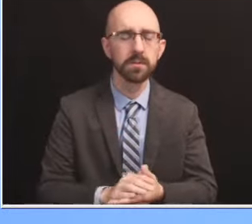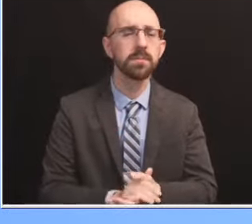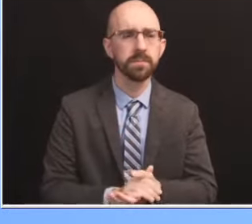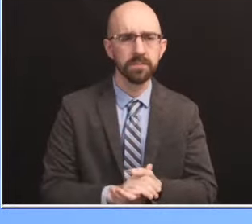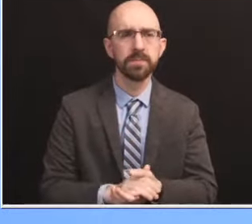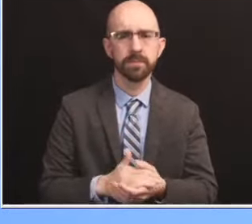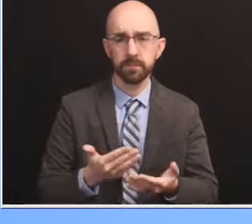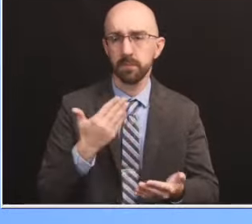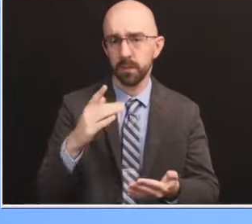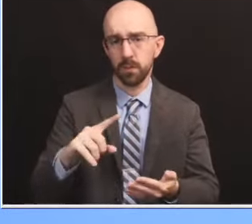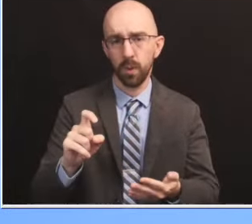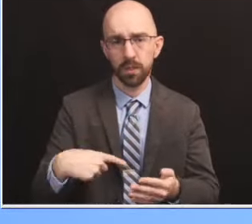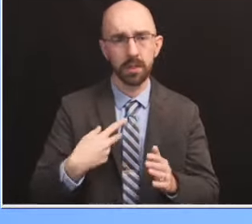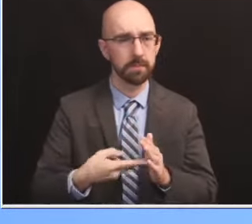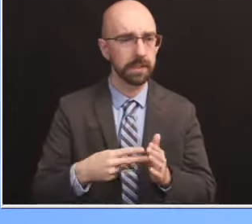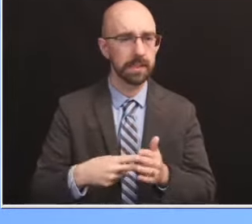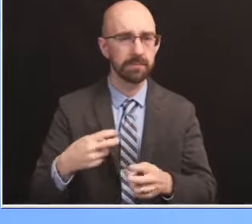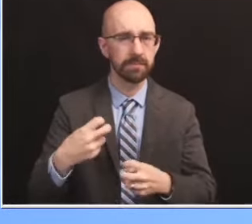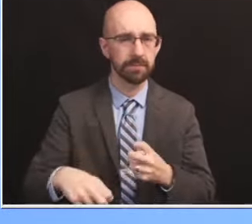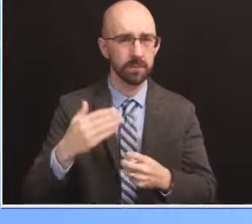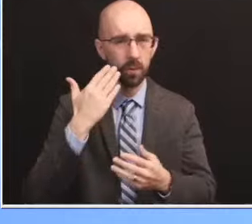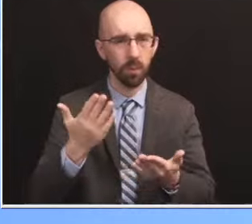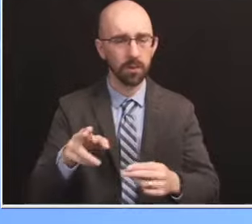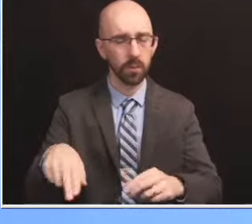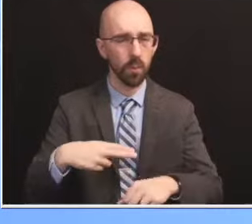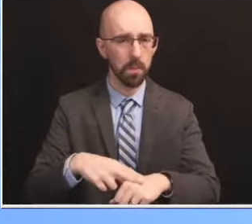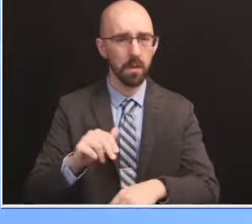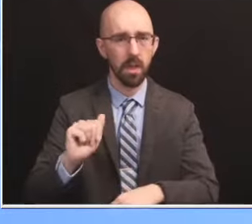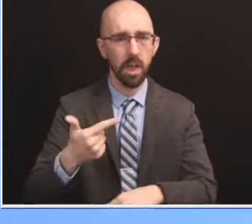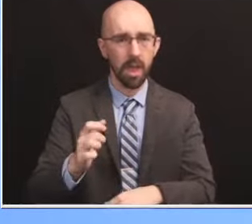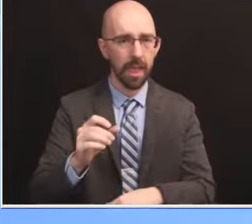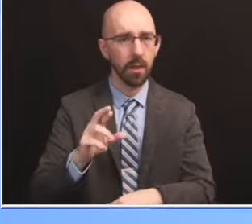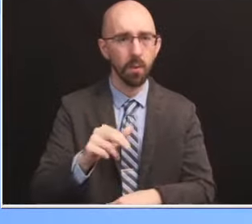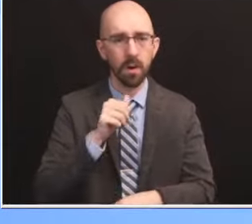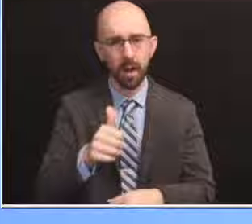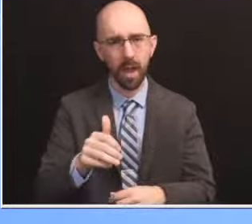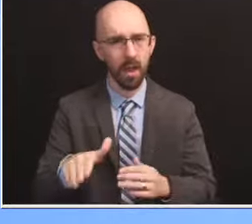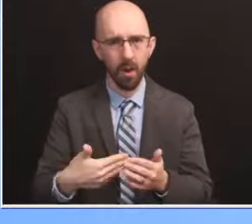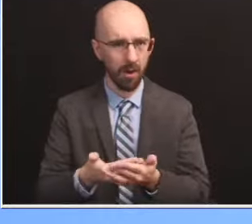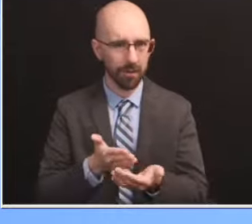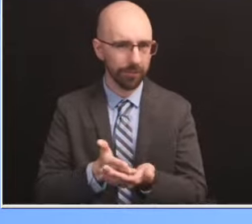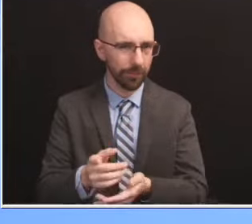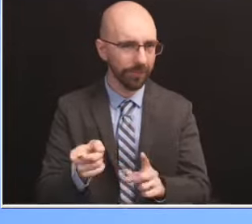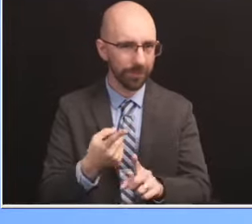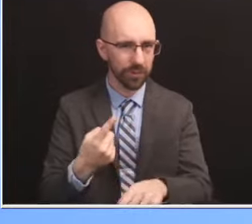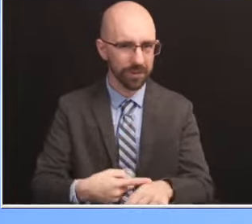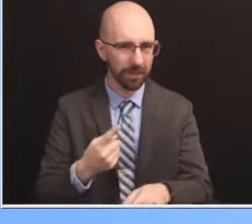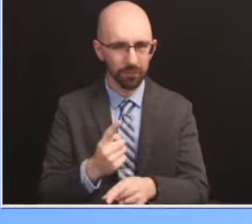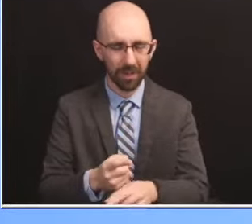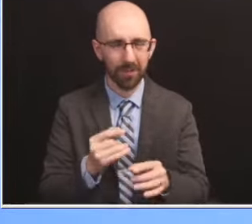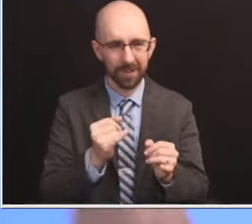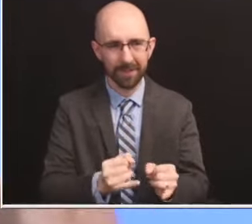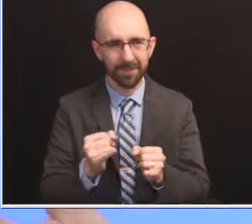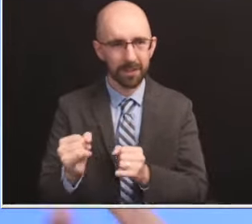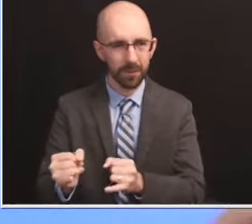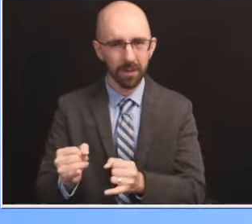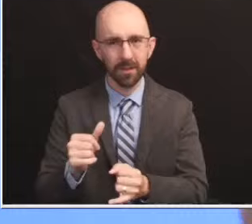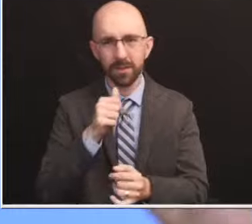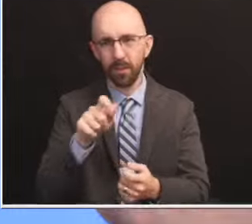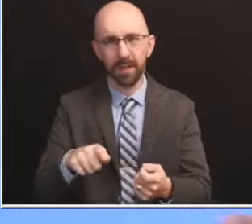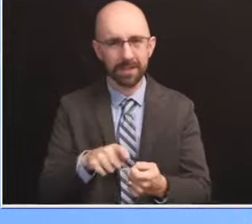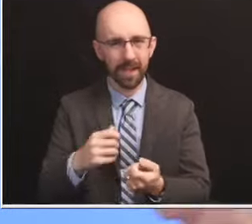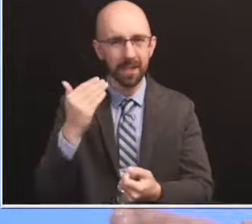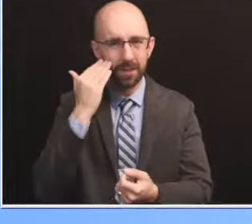the difficulty of knowing what is normal aging or not. We're all going through this for the first time, right? So like at an individual level, we don't exactly know. Obviously talking